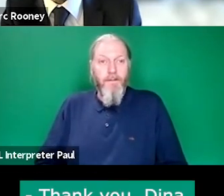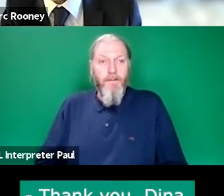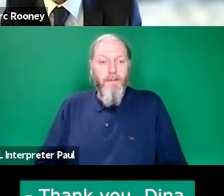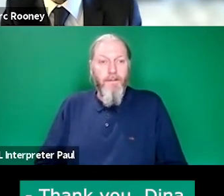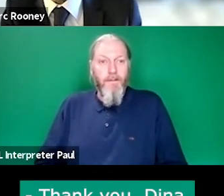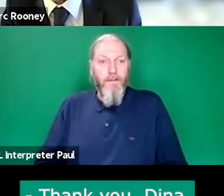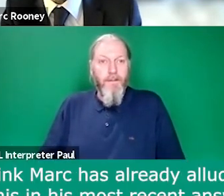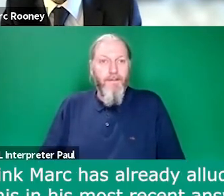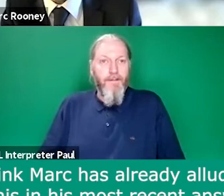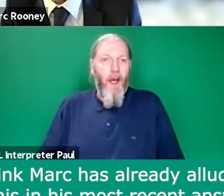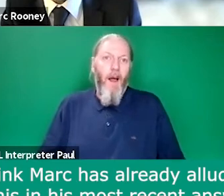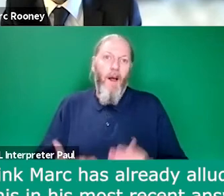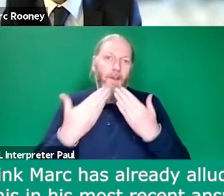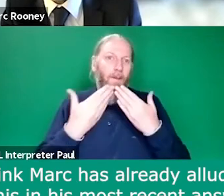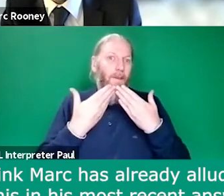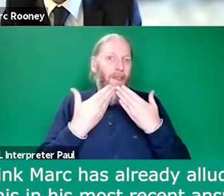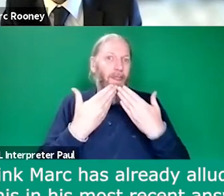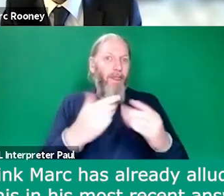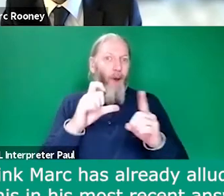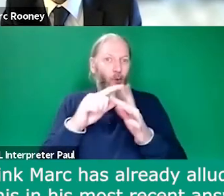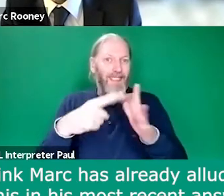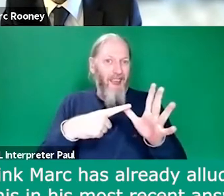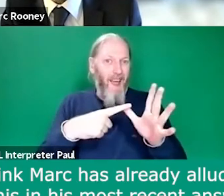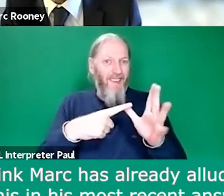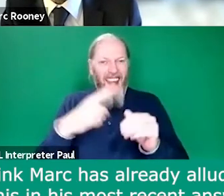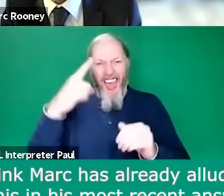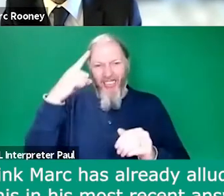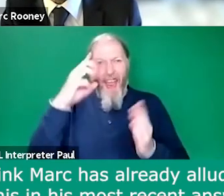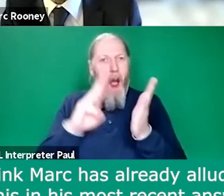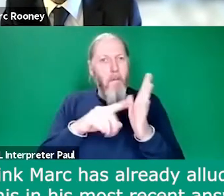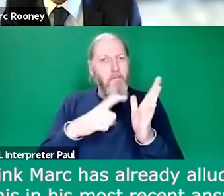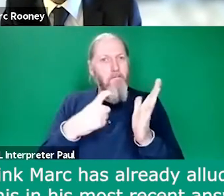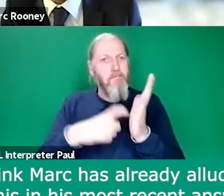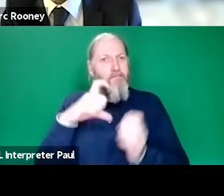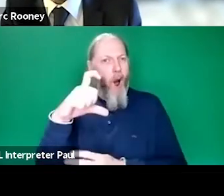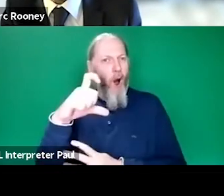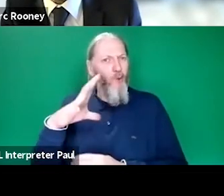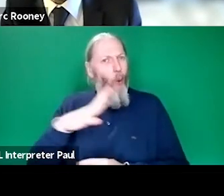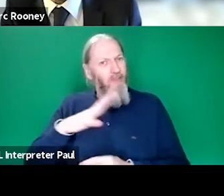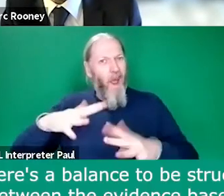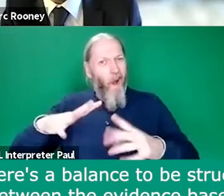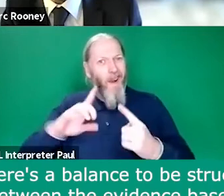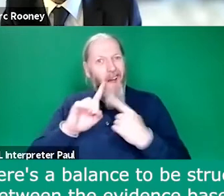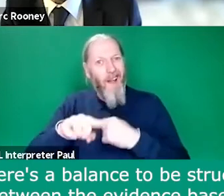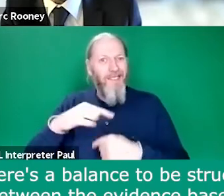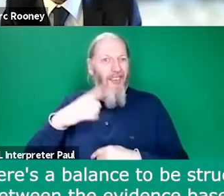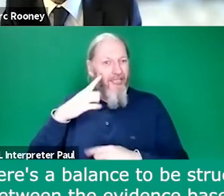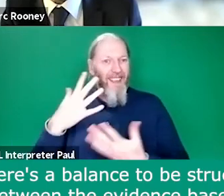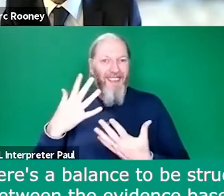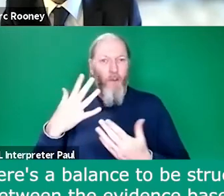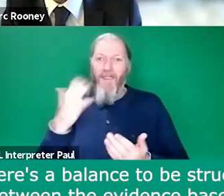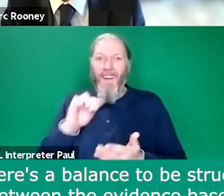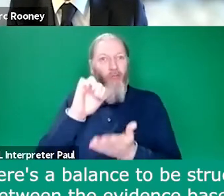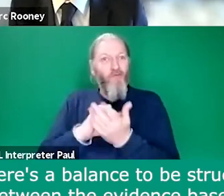Yes, thank you, Dina. And I think Marc has already alluded to this in his most recent answer. So thank you, Marc. There's a balance to be